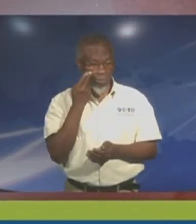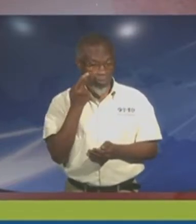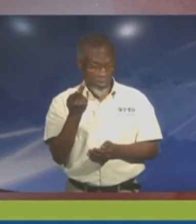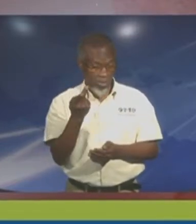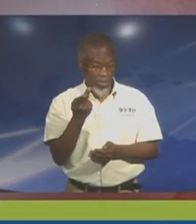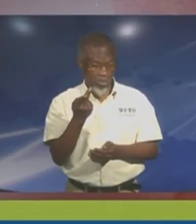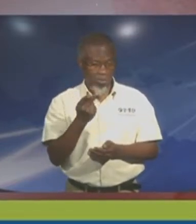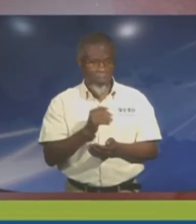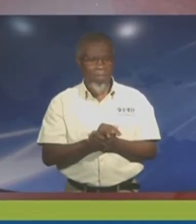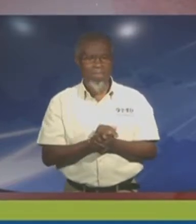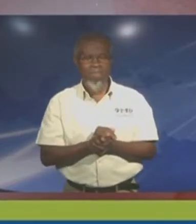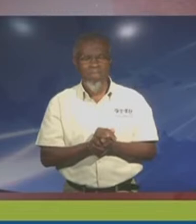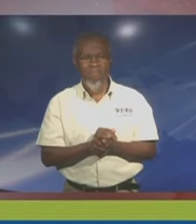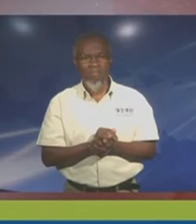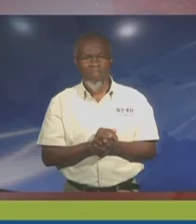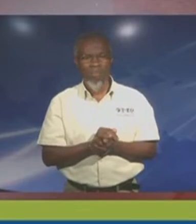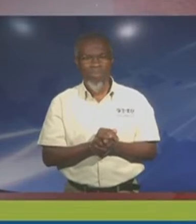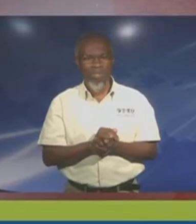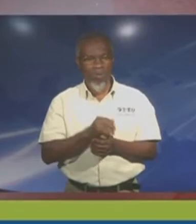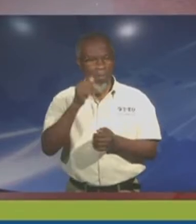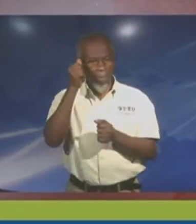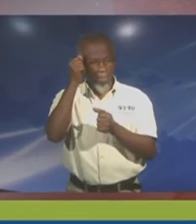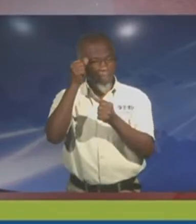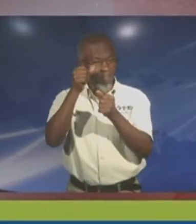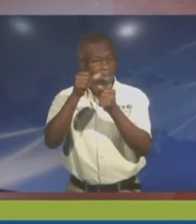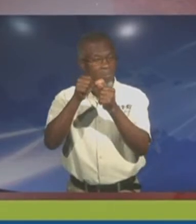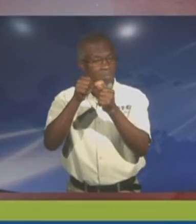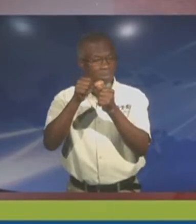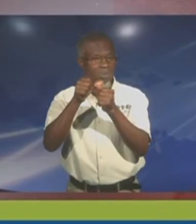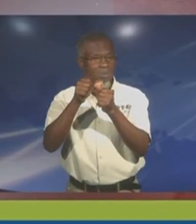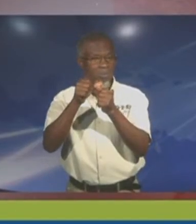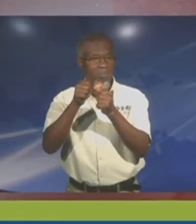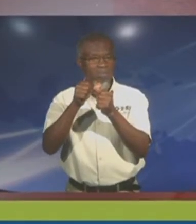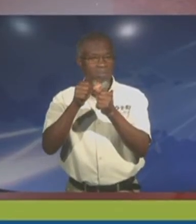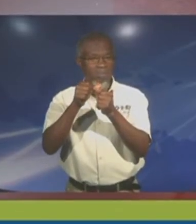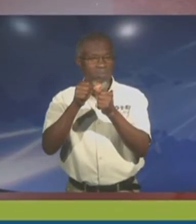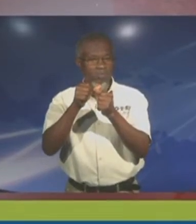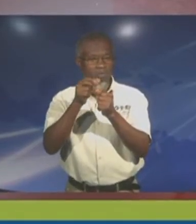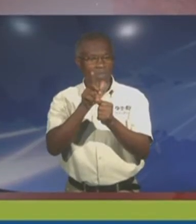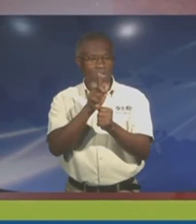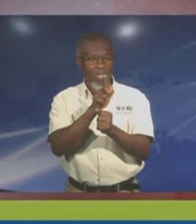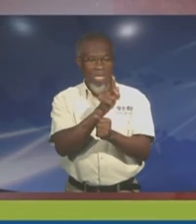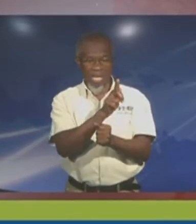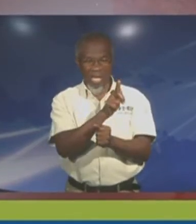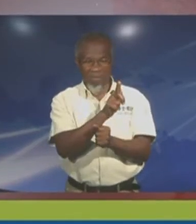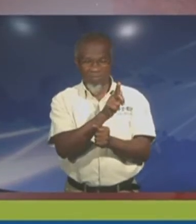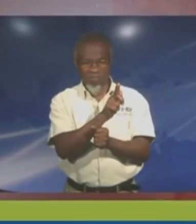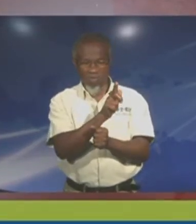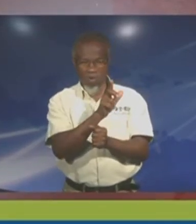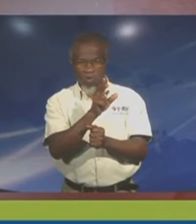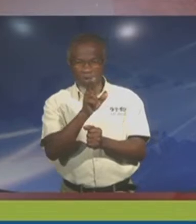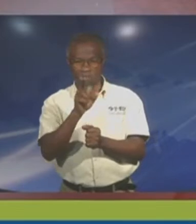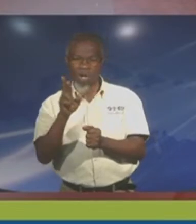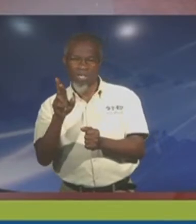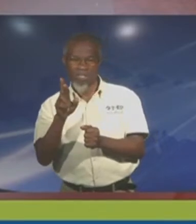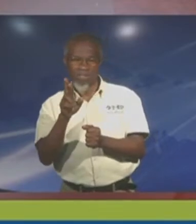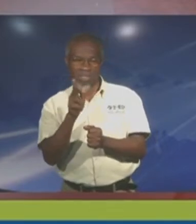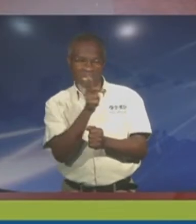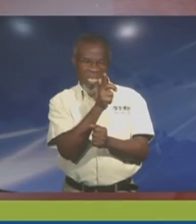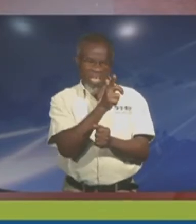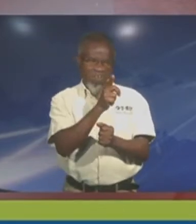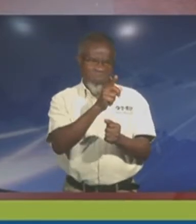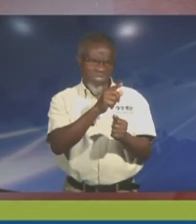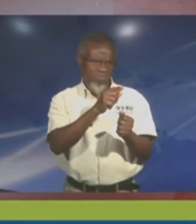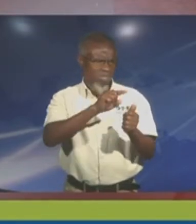curve. And just as a quick reminder, the curve is looked at from left to right, left being the earliest dates back in July